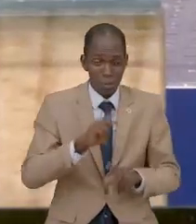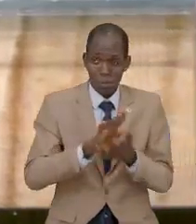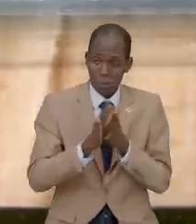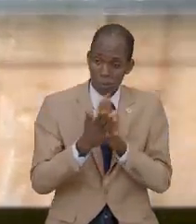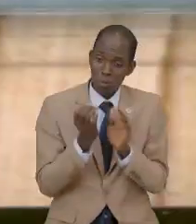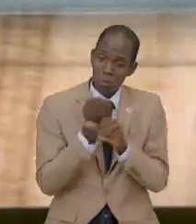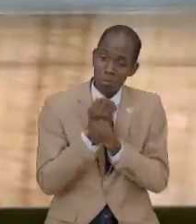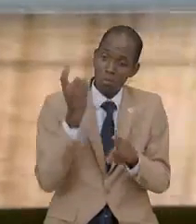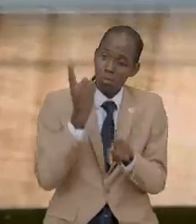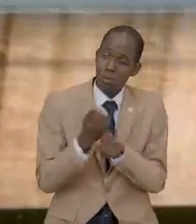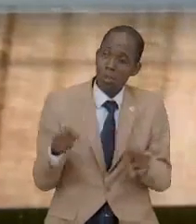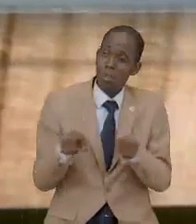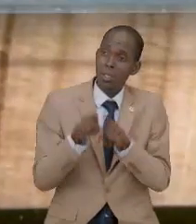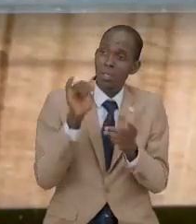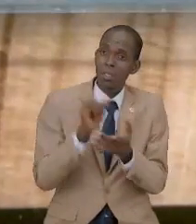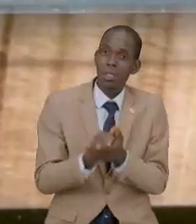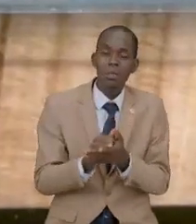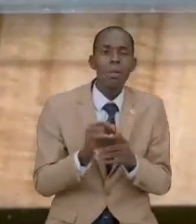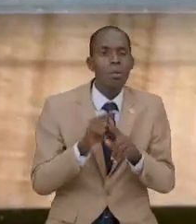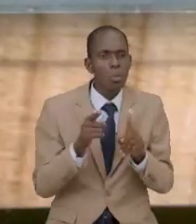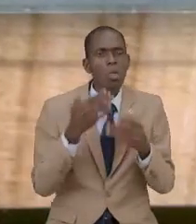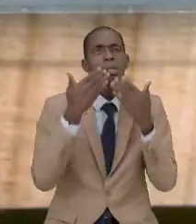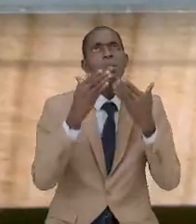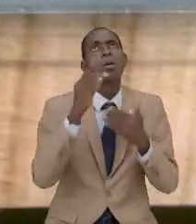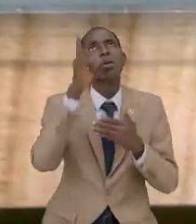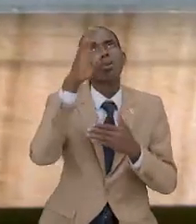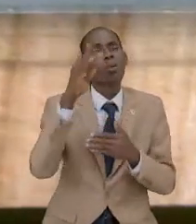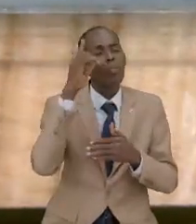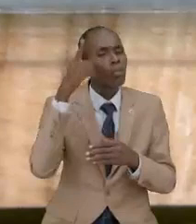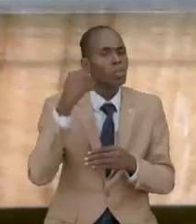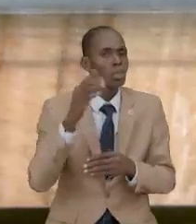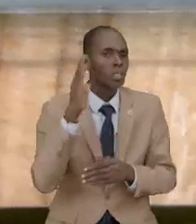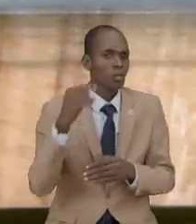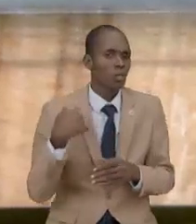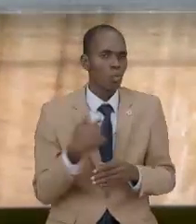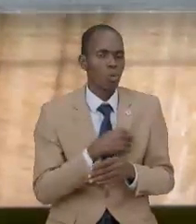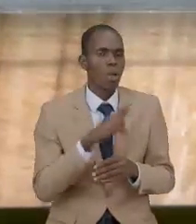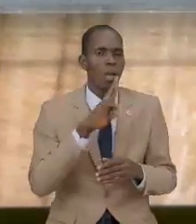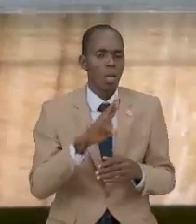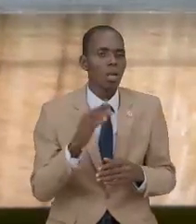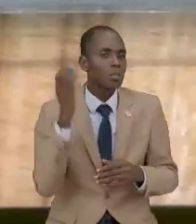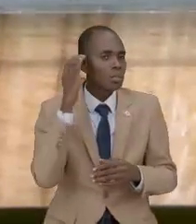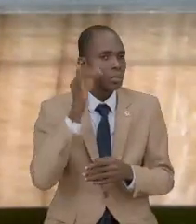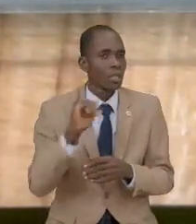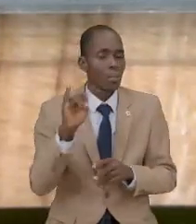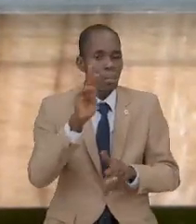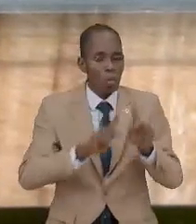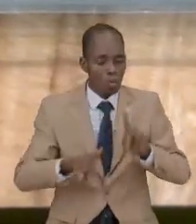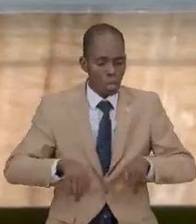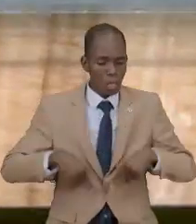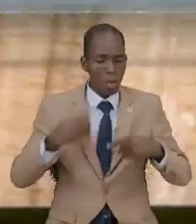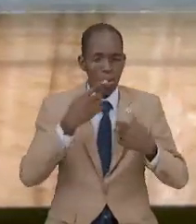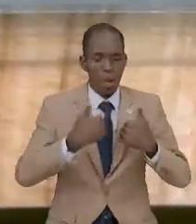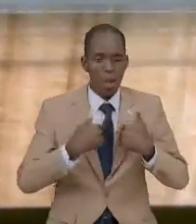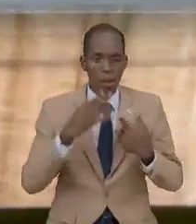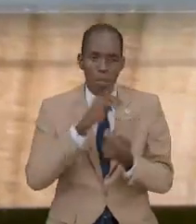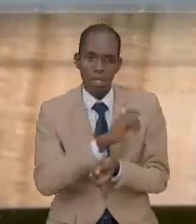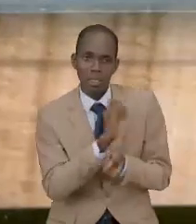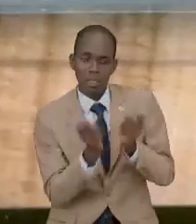that? Thank God for the testimonies we're hearing. The people that their lives have been transformed